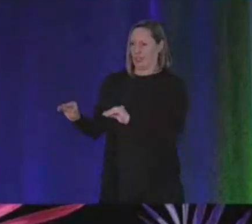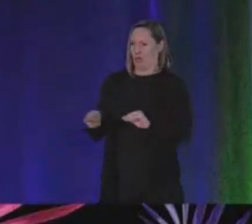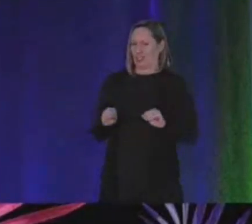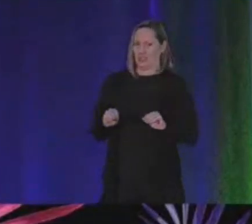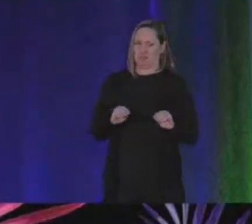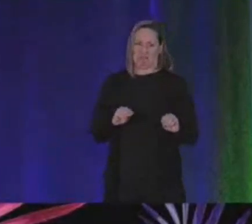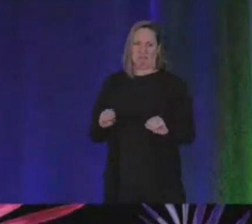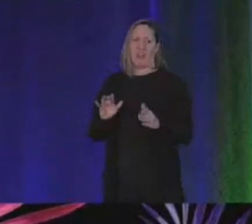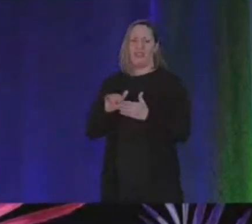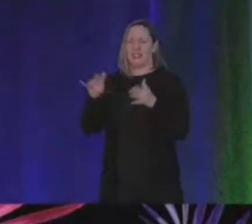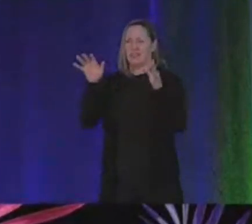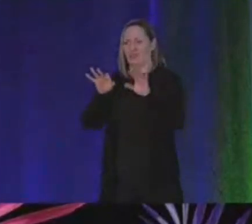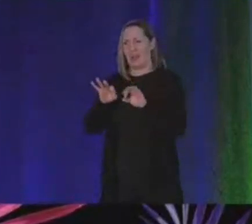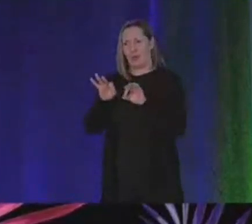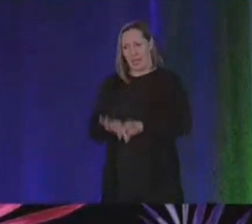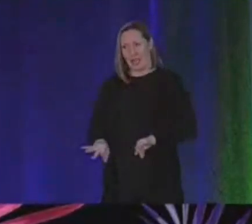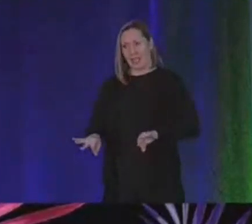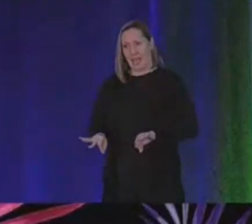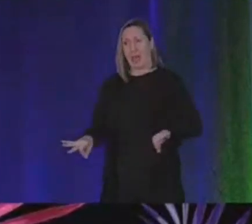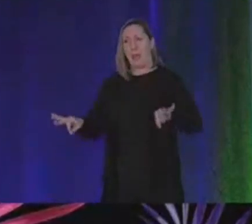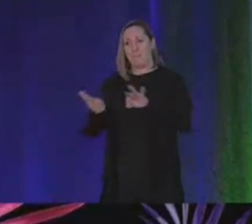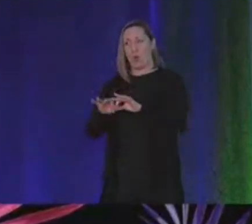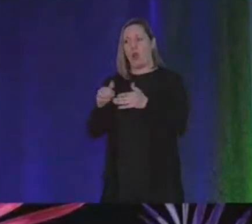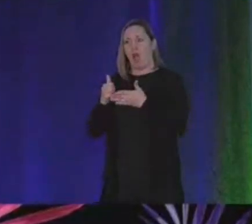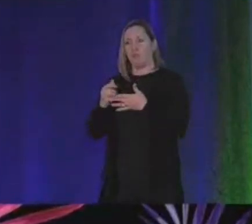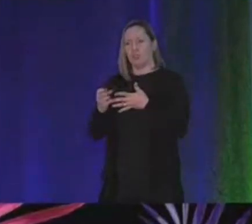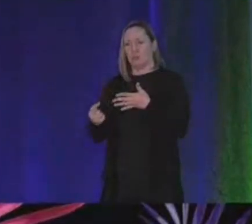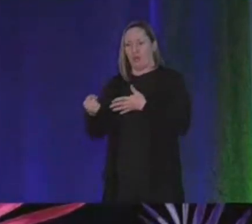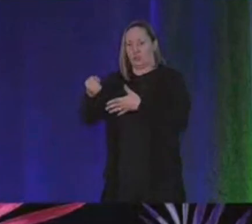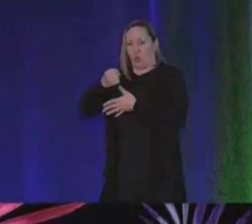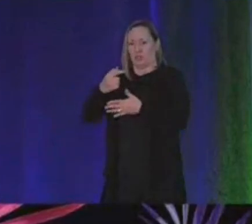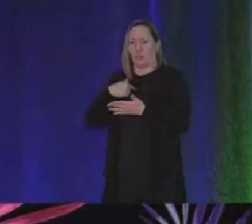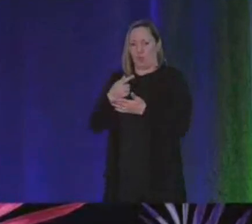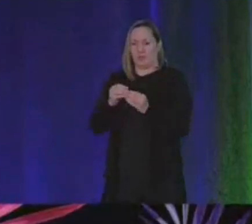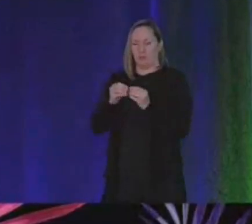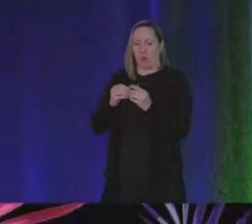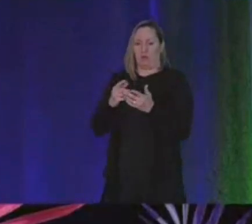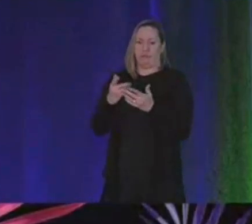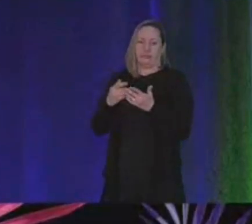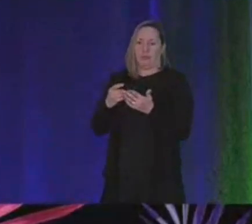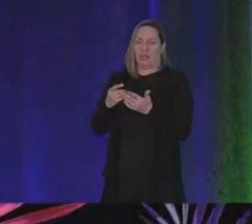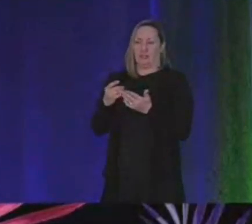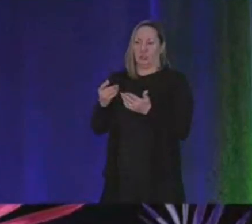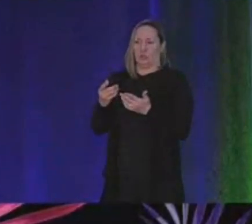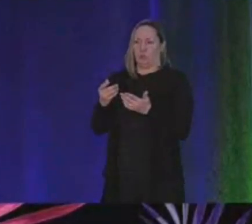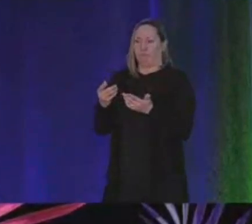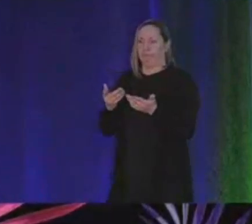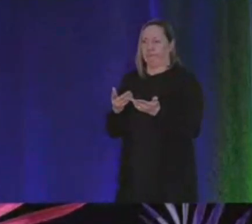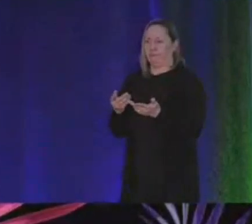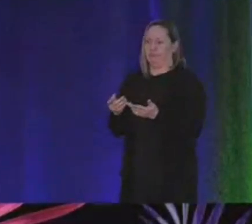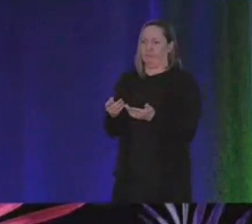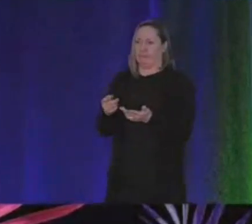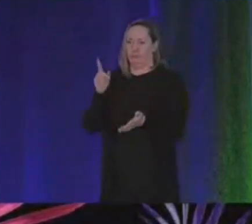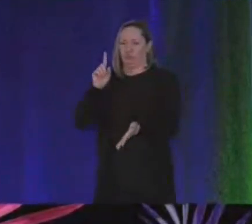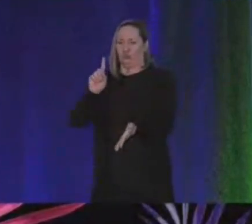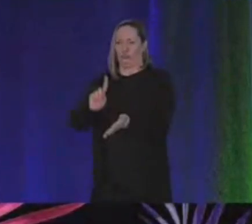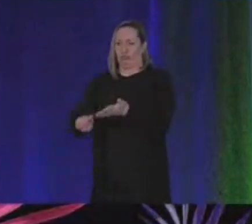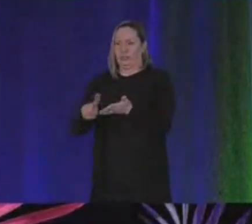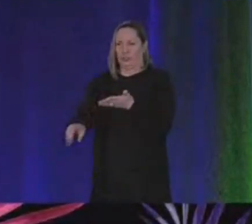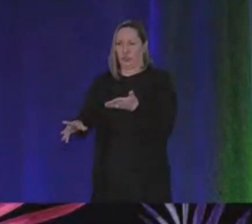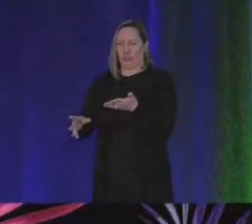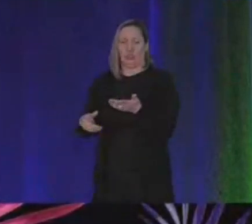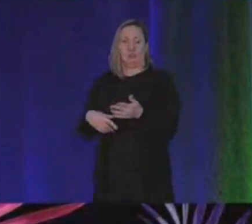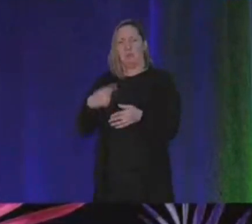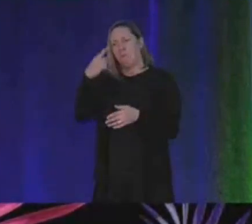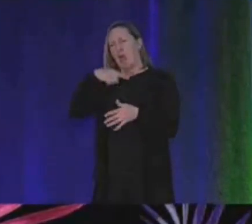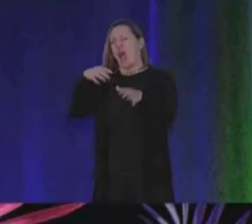super important because it helps you prioritize, what to put more resources behind it, maybe something to deprecate. Can you double click at this point and share how